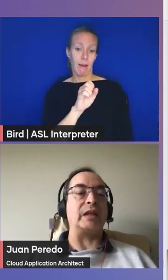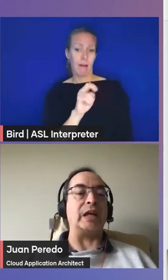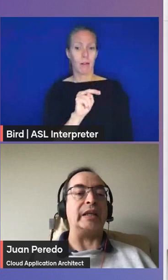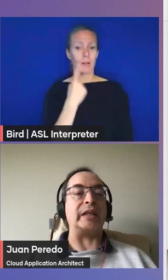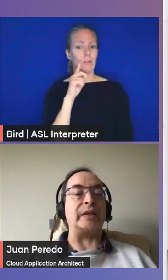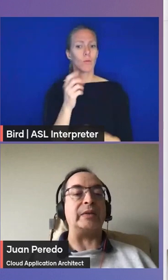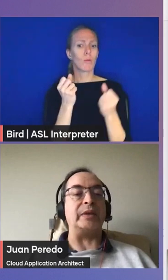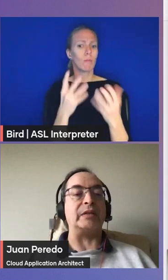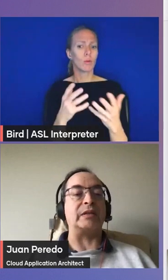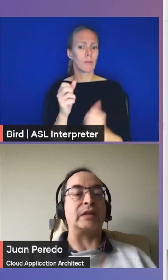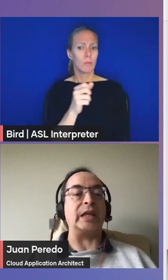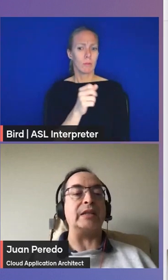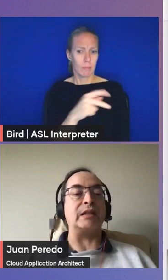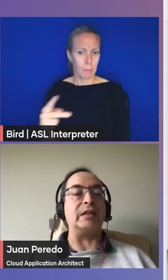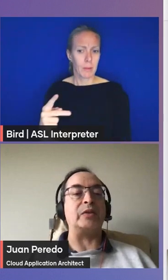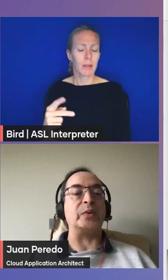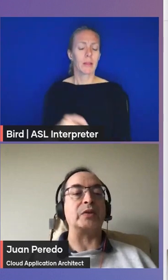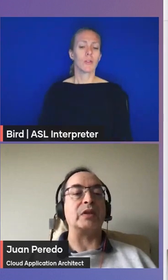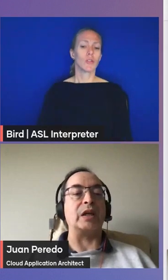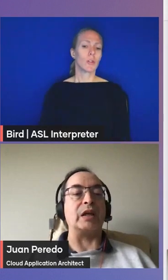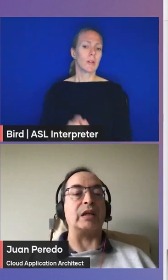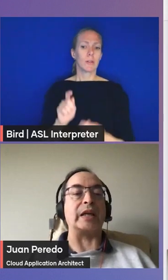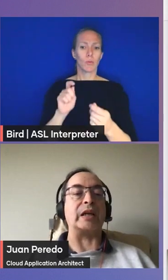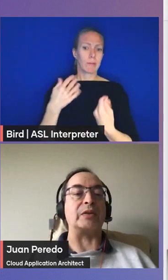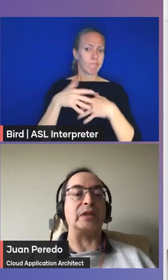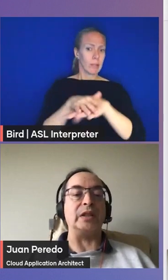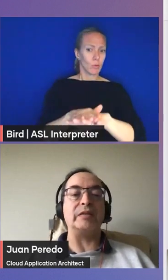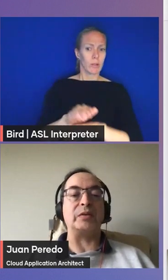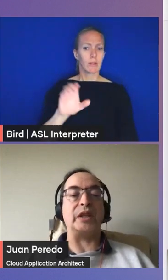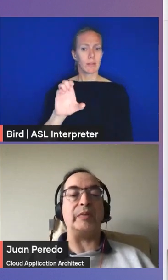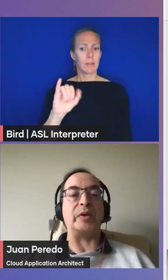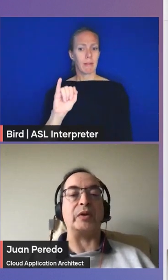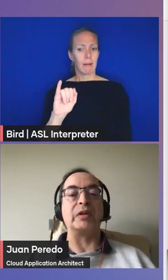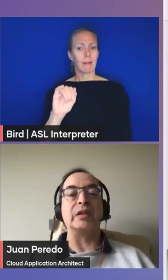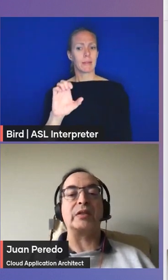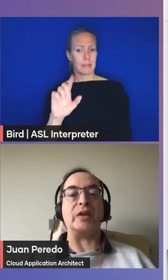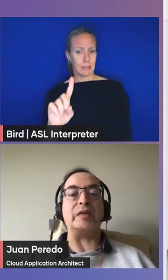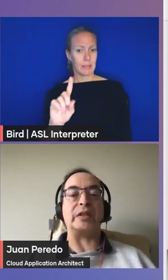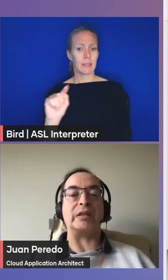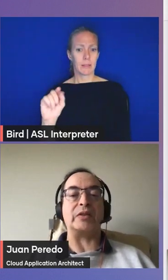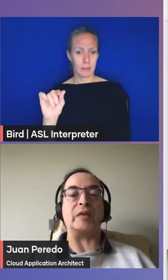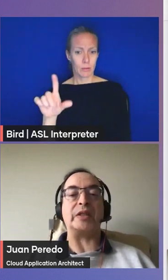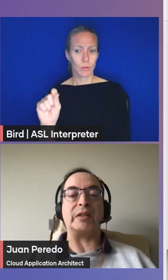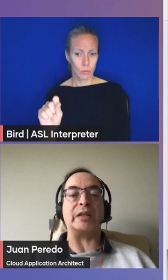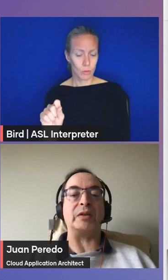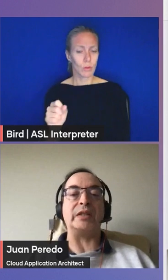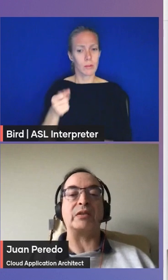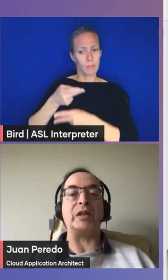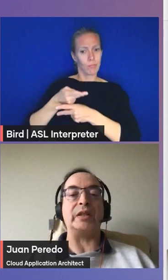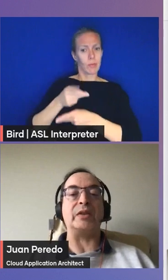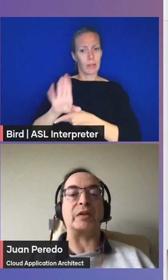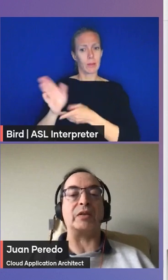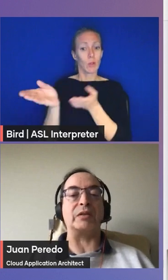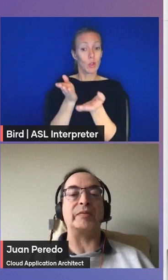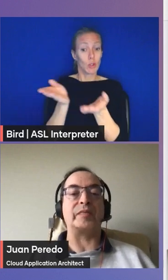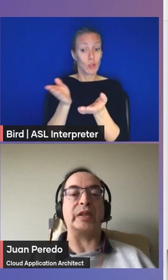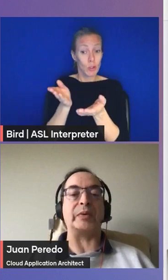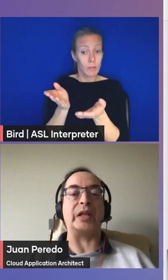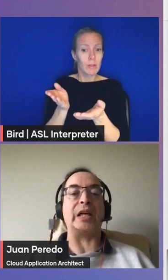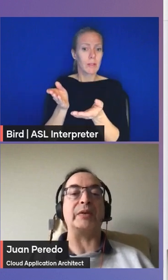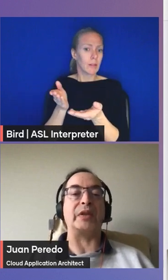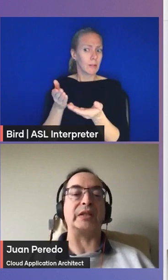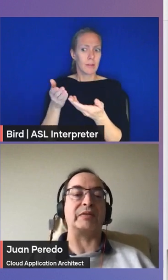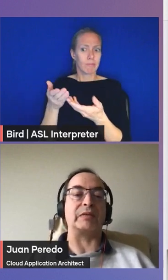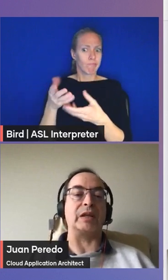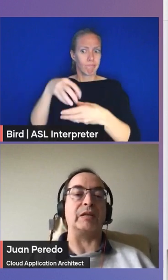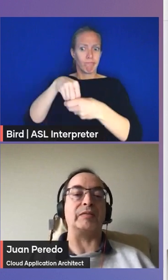even integrate it with CI/CD tools like Argo CD to keep your services, the services that you're installing in your cluster, that will